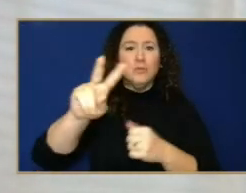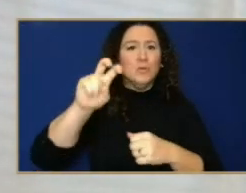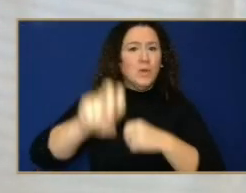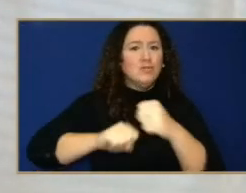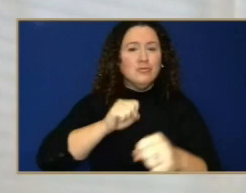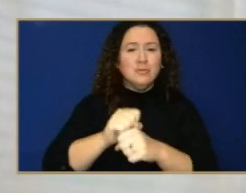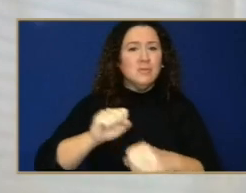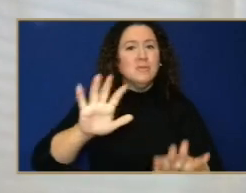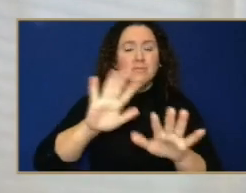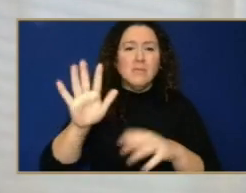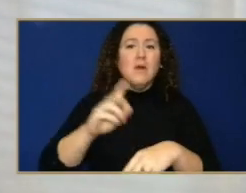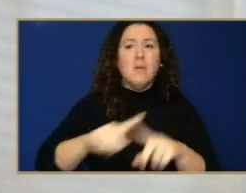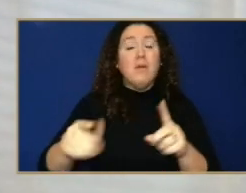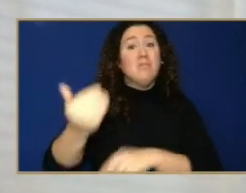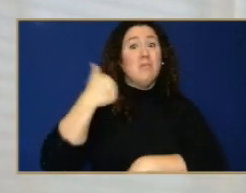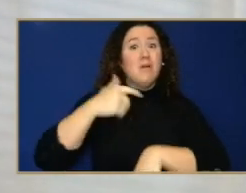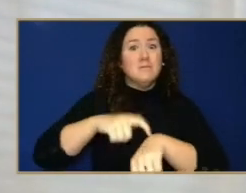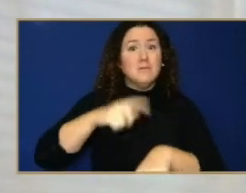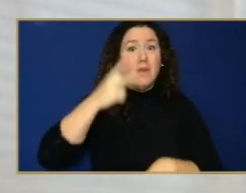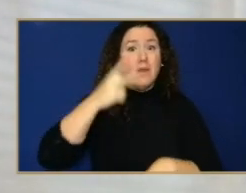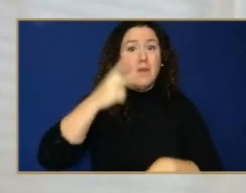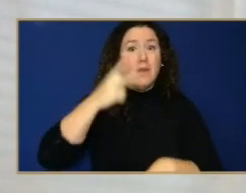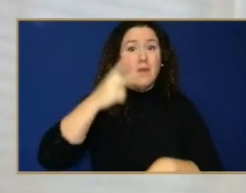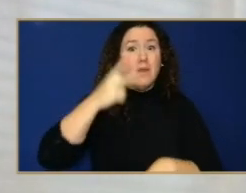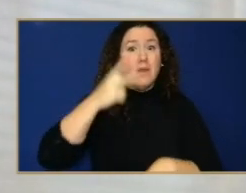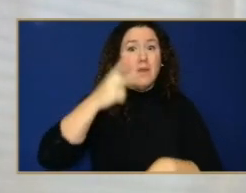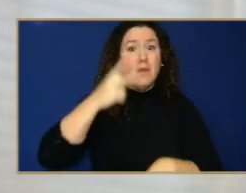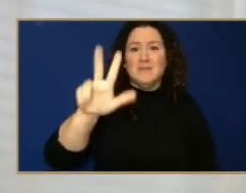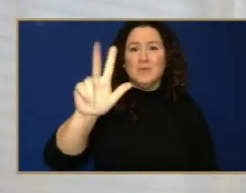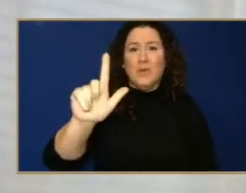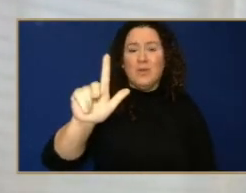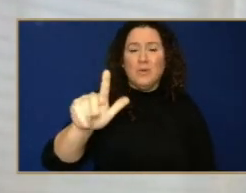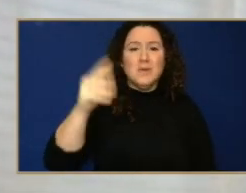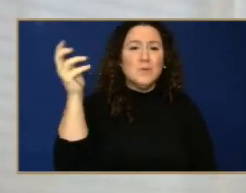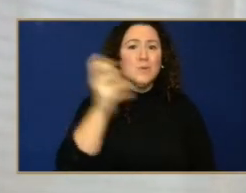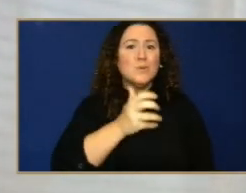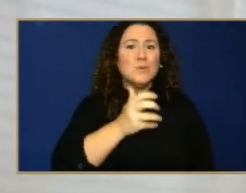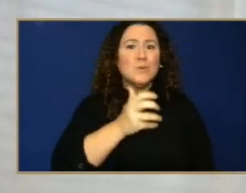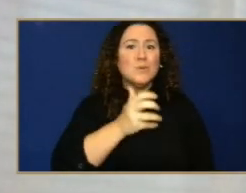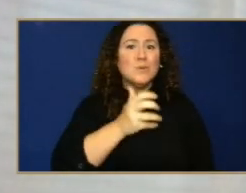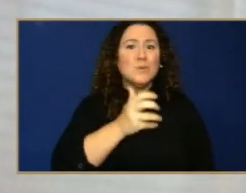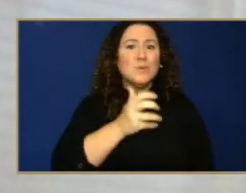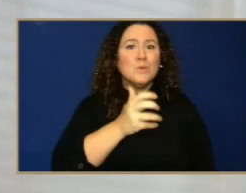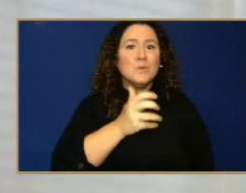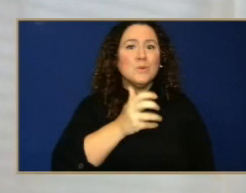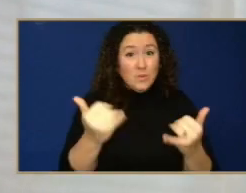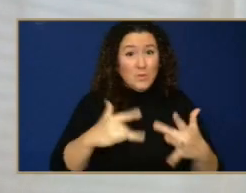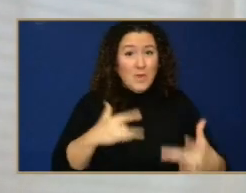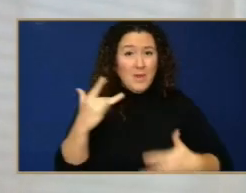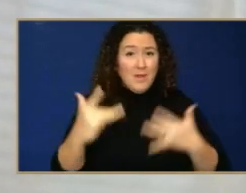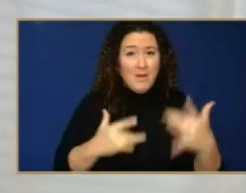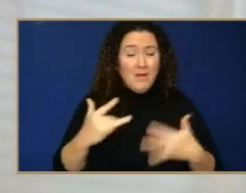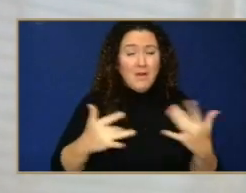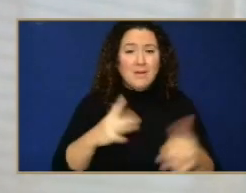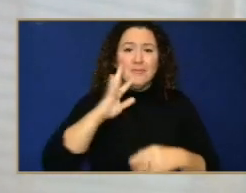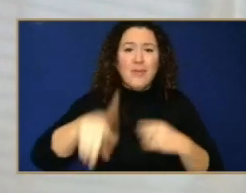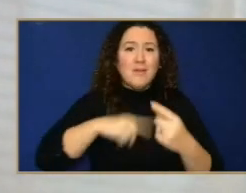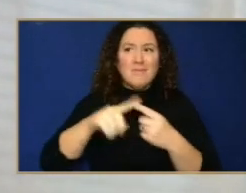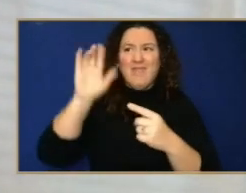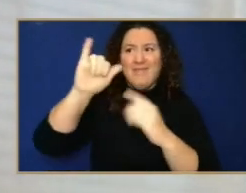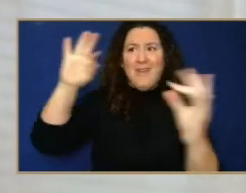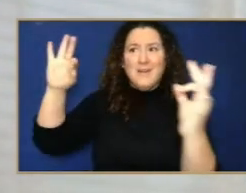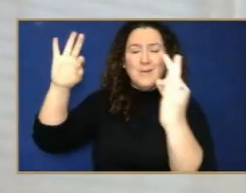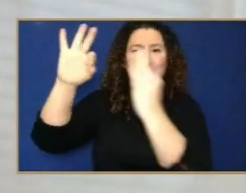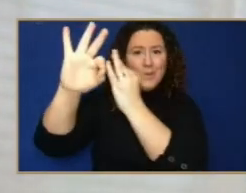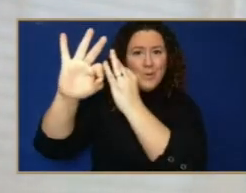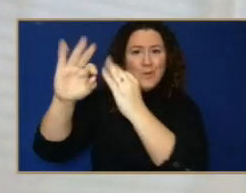1623. So get excited because today we are talking all about the Great Conjunction, from the science behind the event to where you'll be